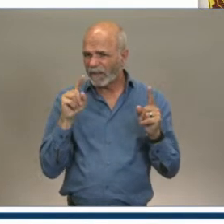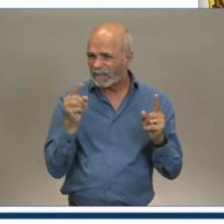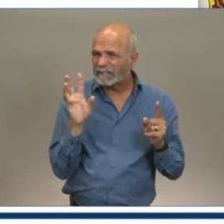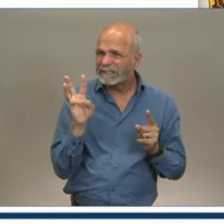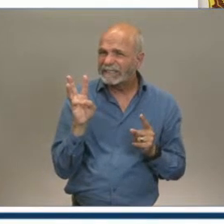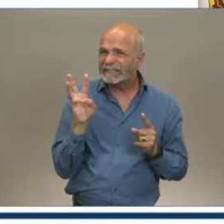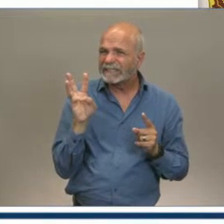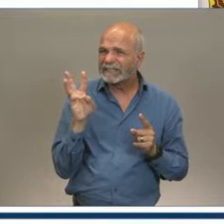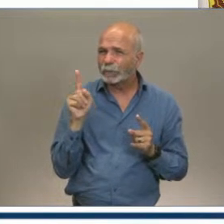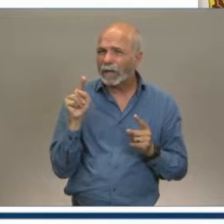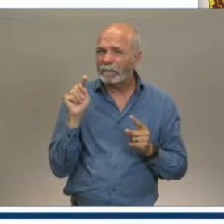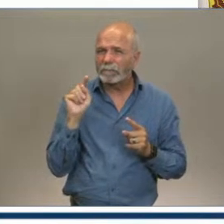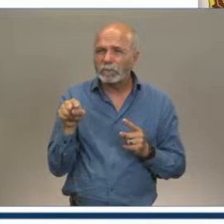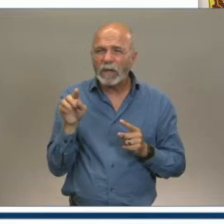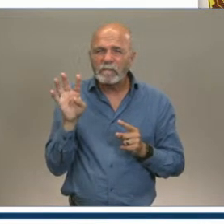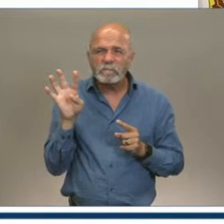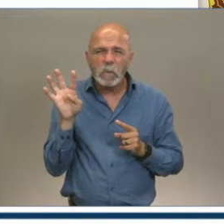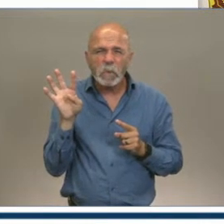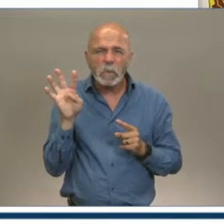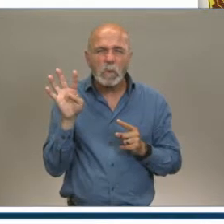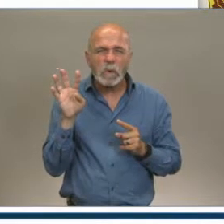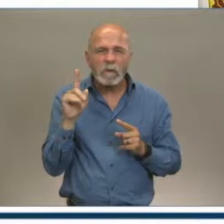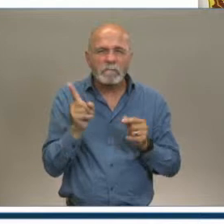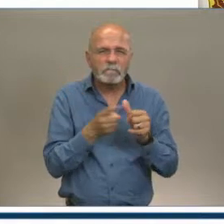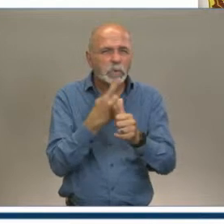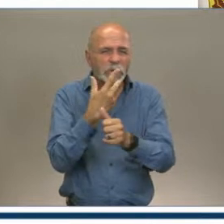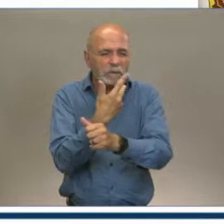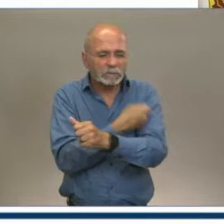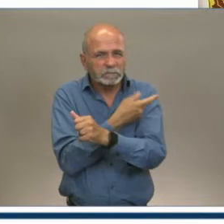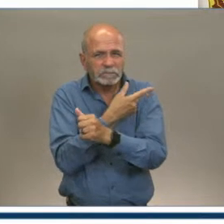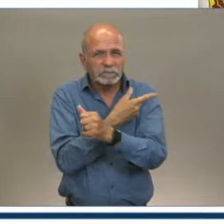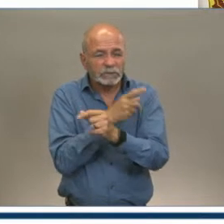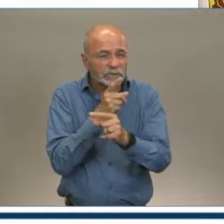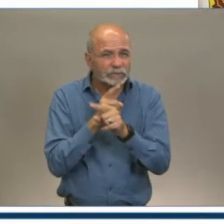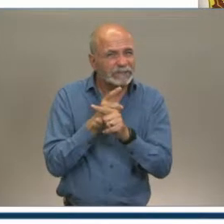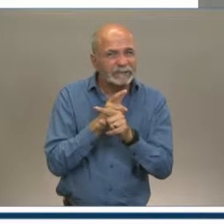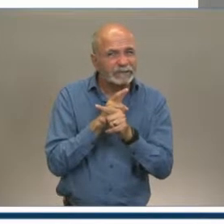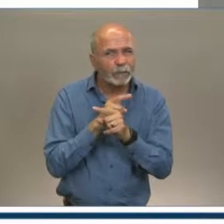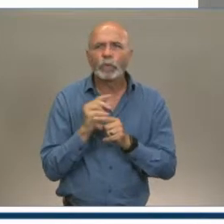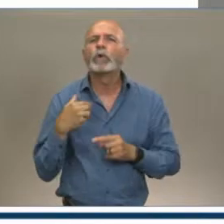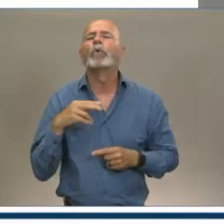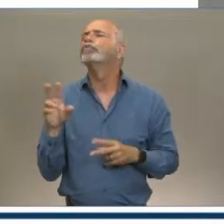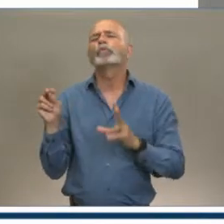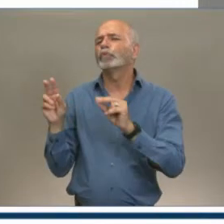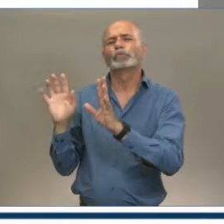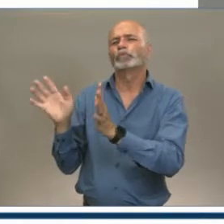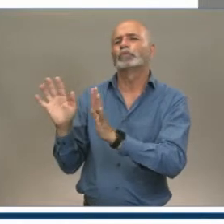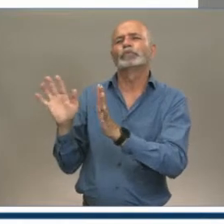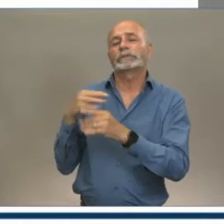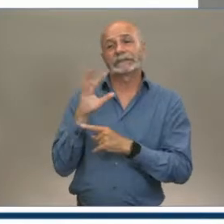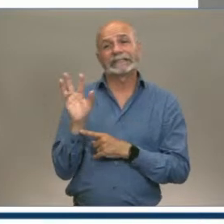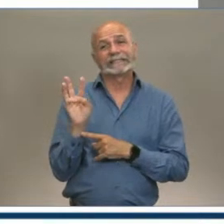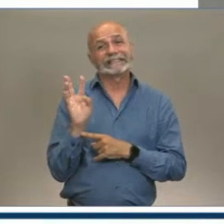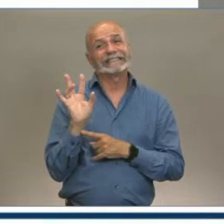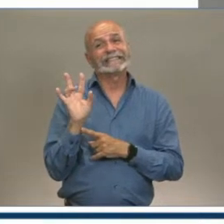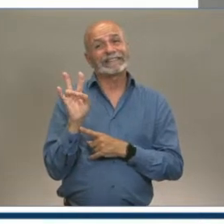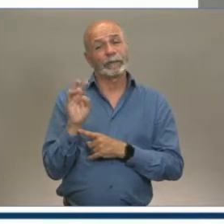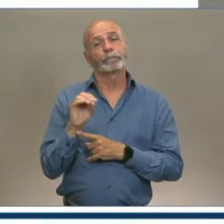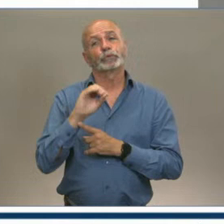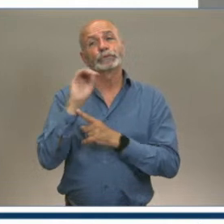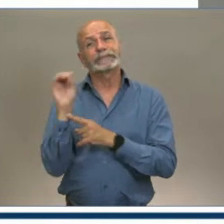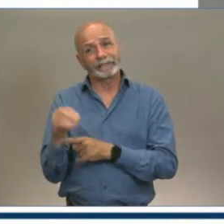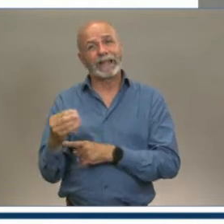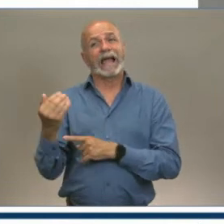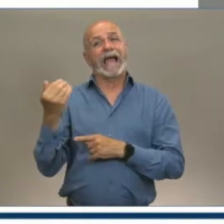61.4 have received their first dose. Is that correct? No. There's 67% have one or more doses. There's a